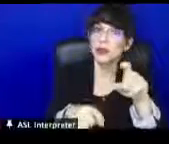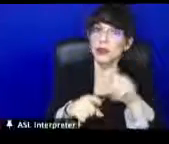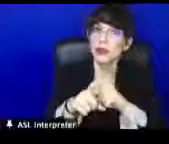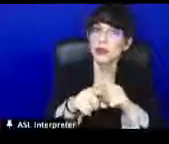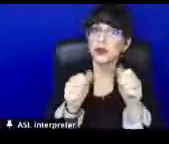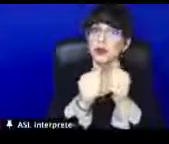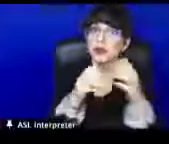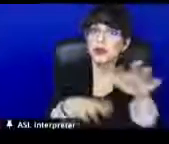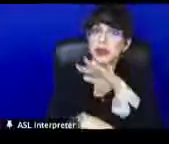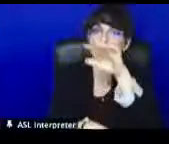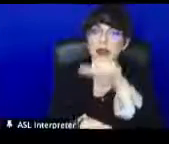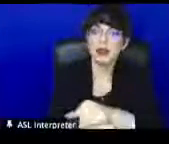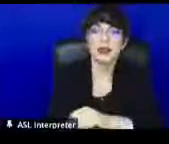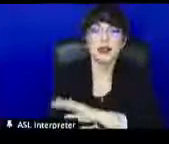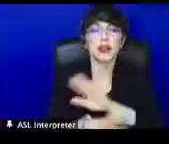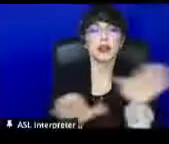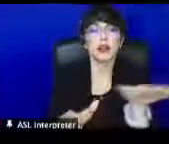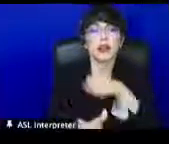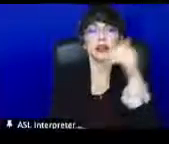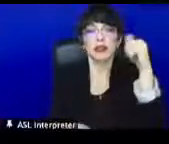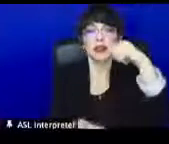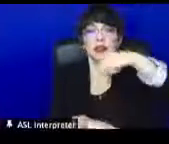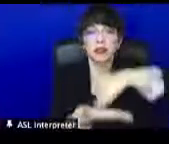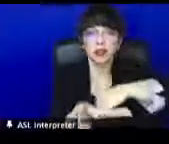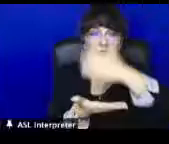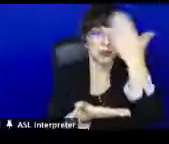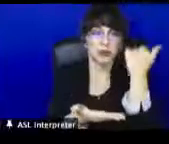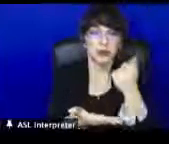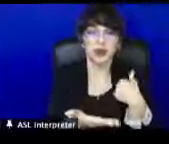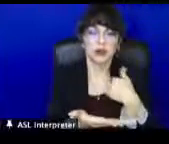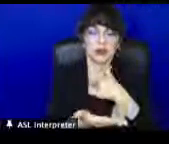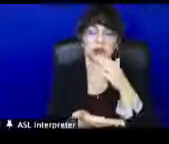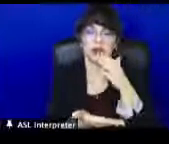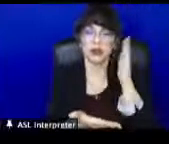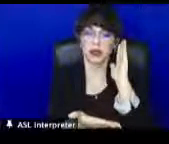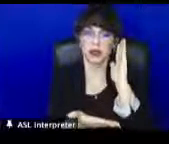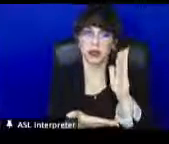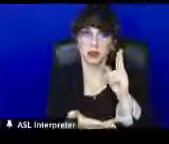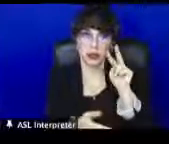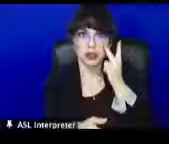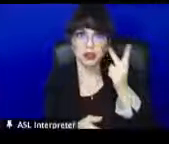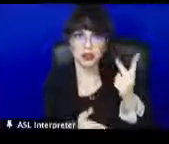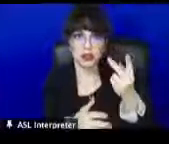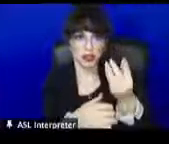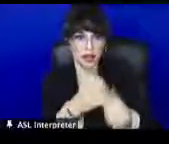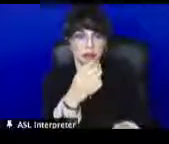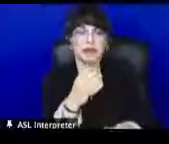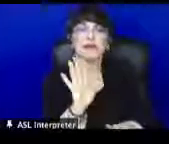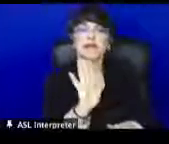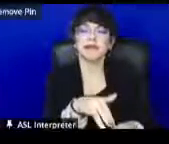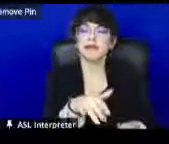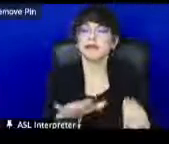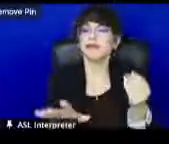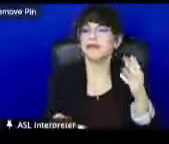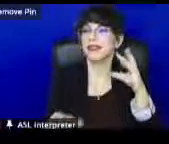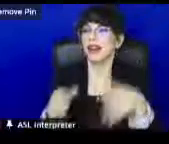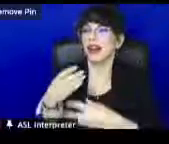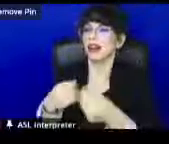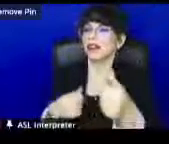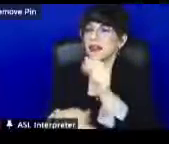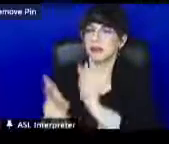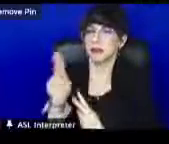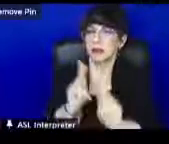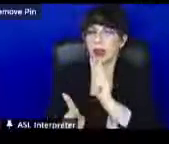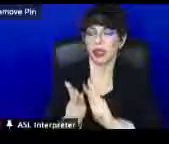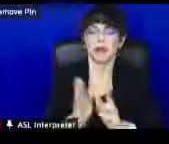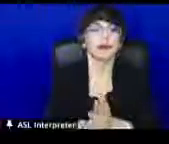lose your place in line. I'm going to go ahead and pass this over to Katie, our comment moderator now. Thank